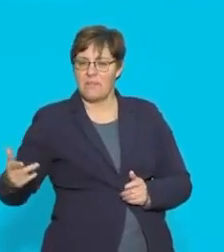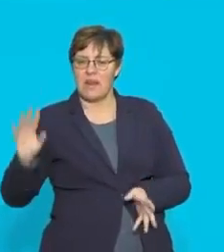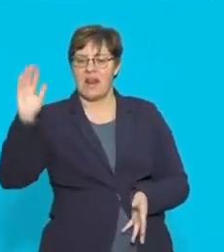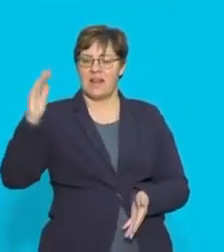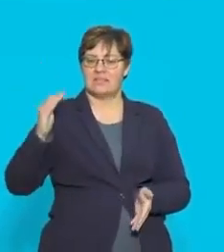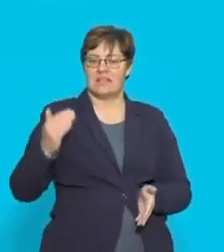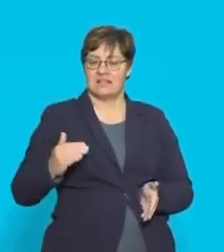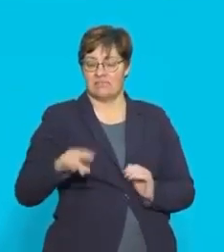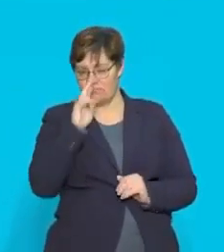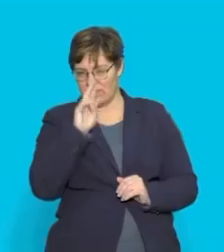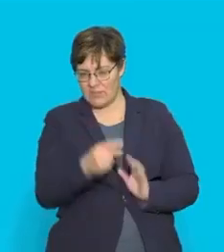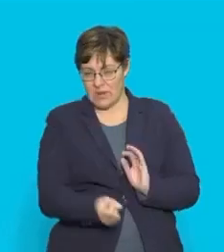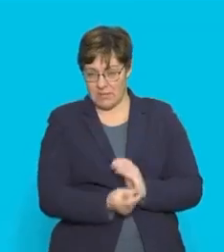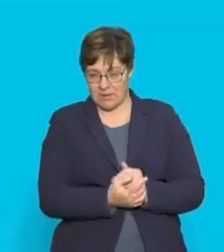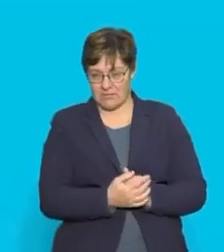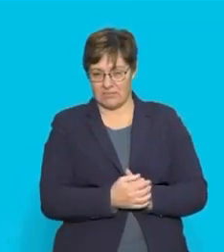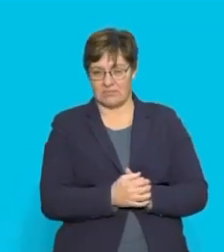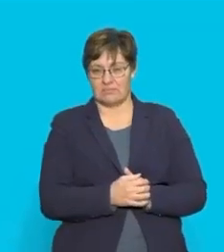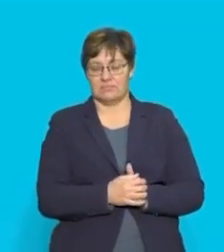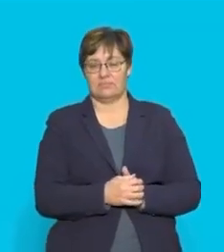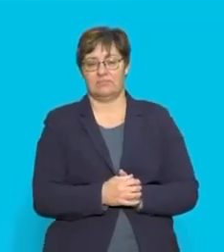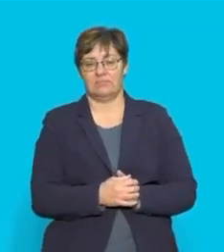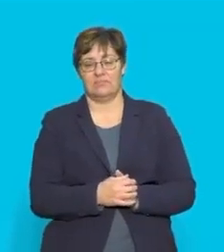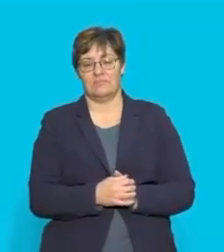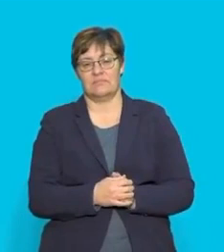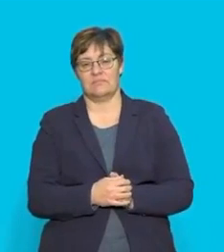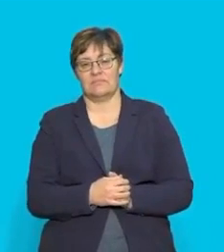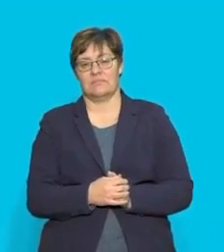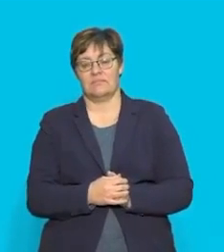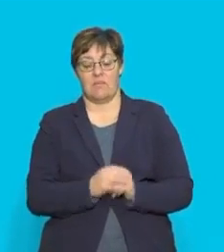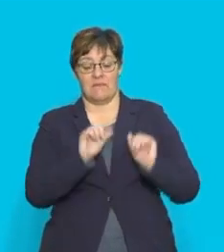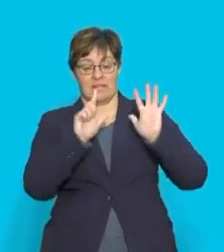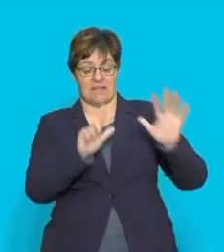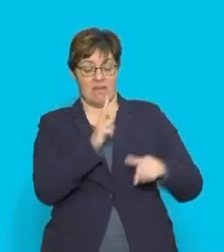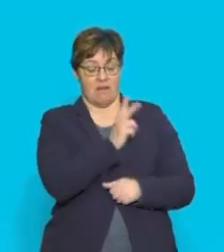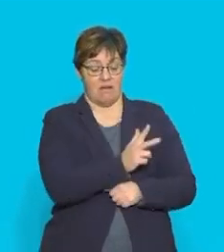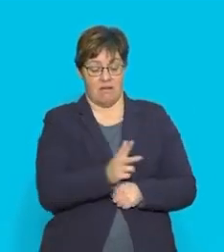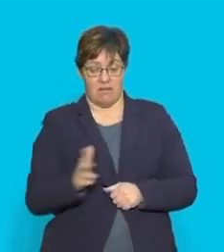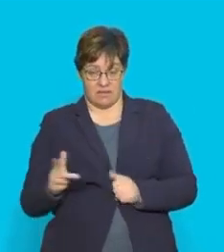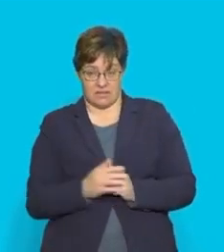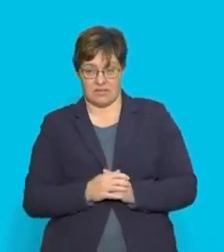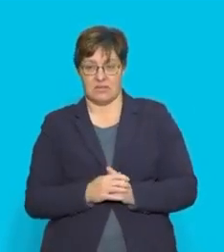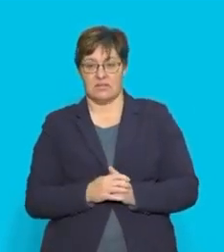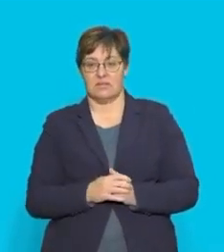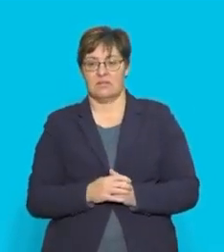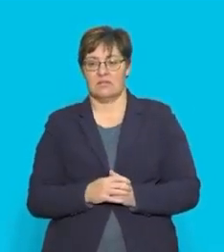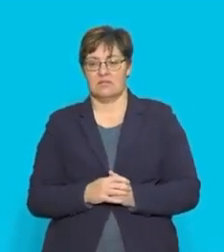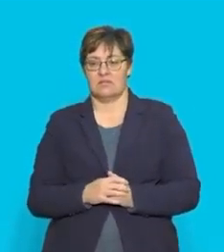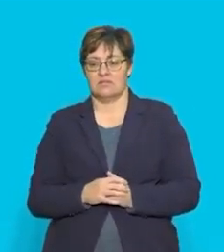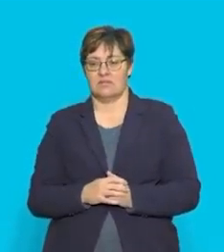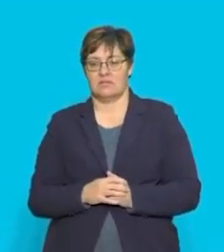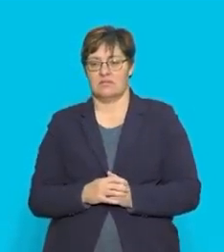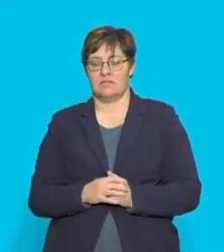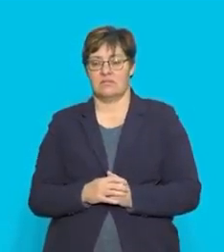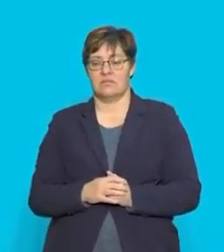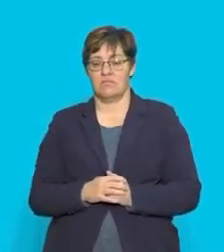Let's look at this. So because we have 7 cars, which is 1, 2, 3, 4, 6,